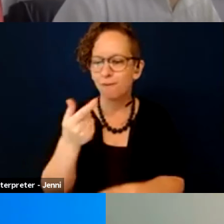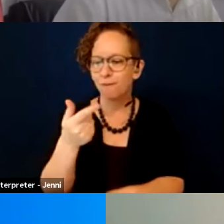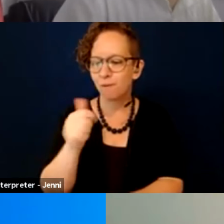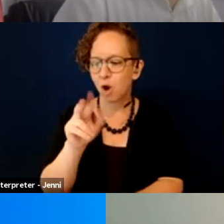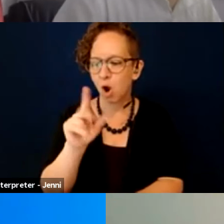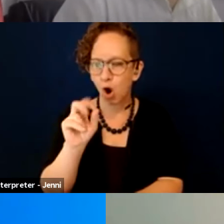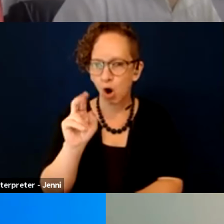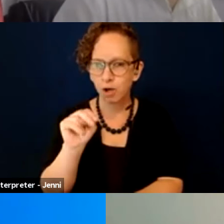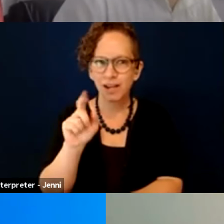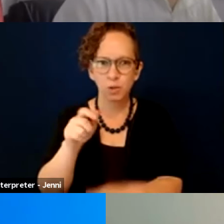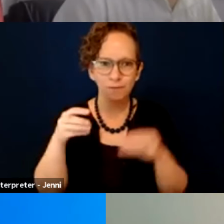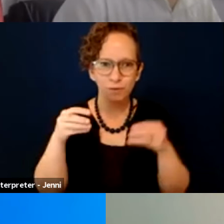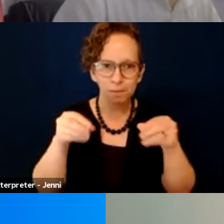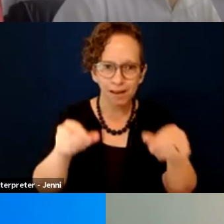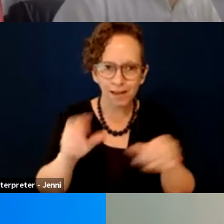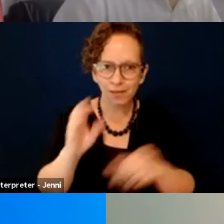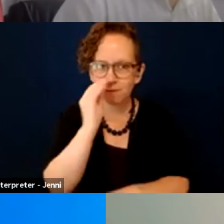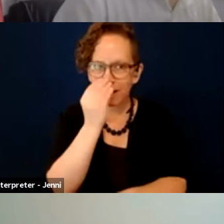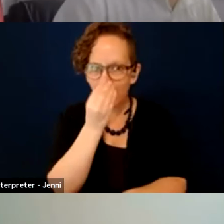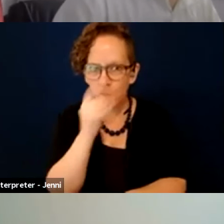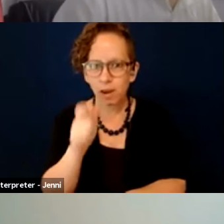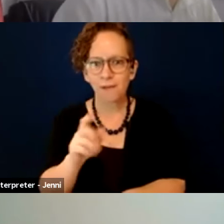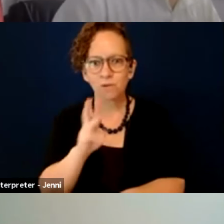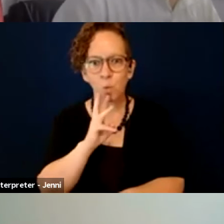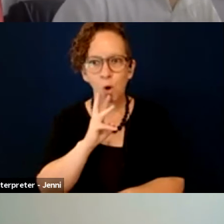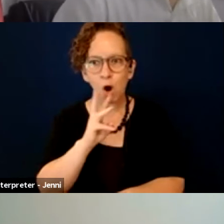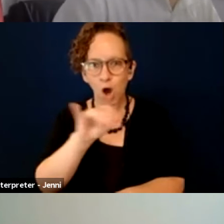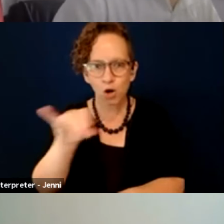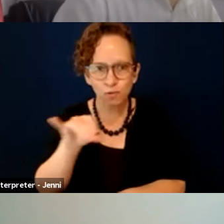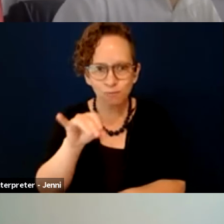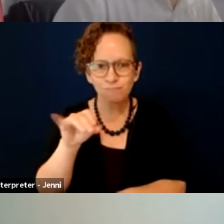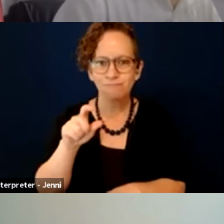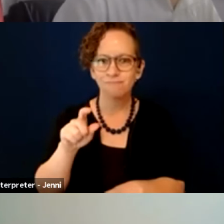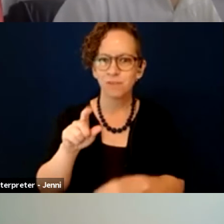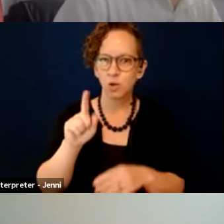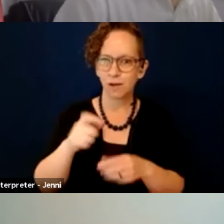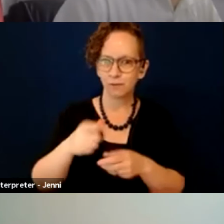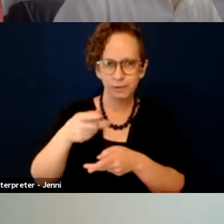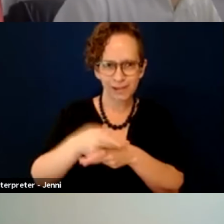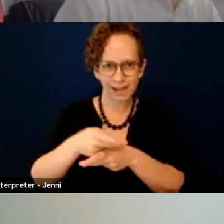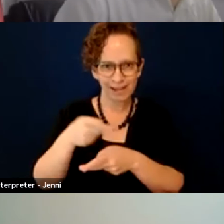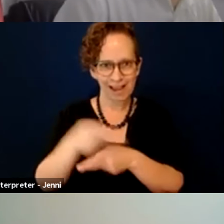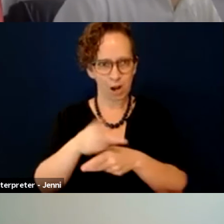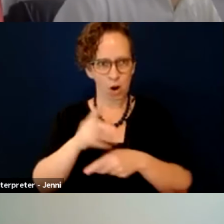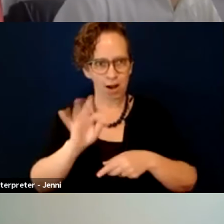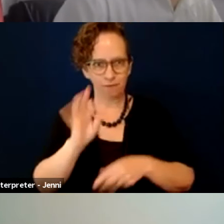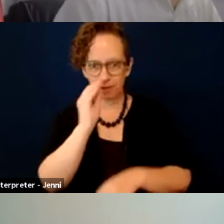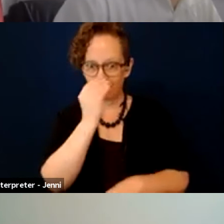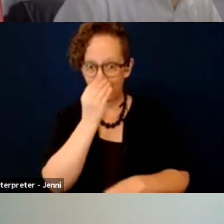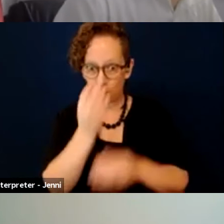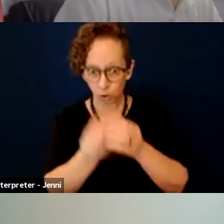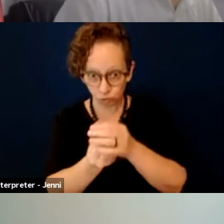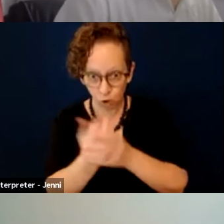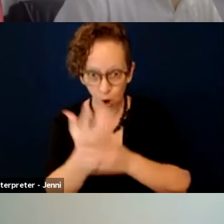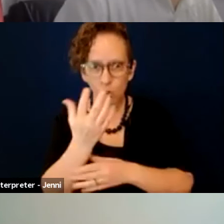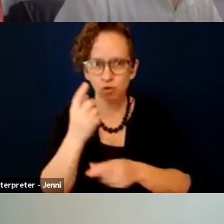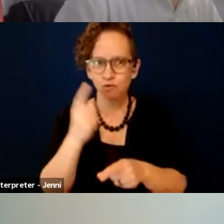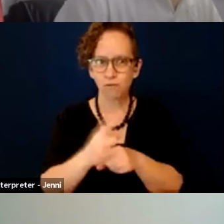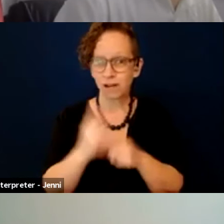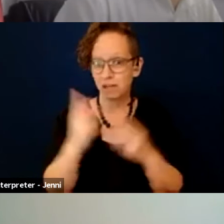to plant the flowers, you need to water the flowers, you need to take care of the flowers growing. It's very,